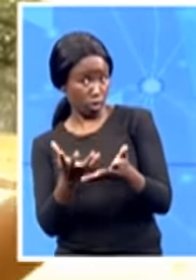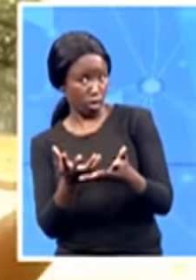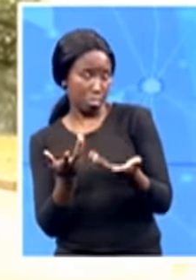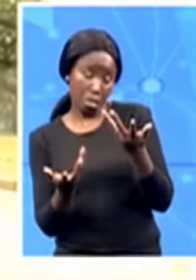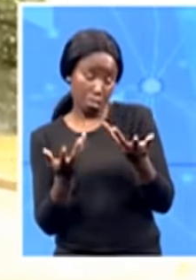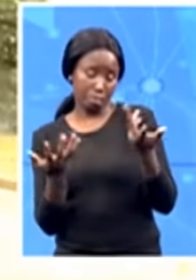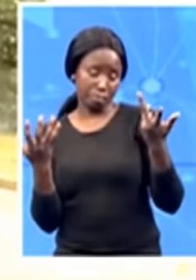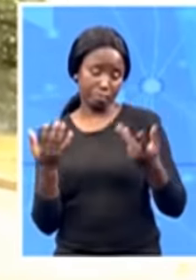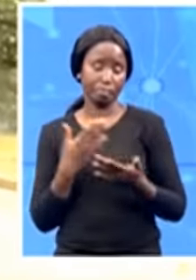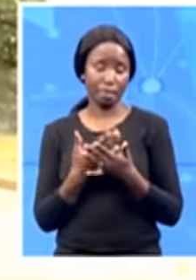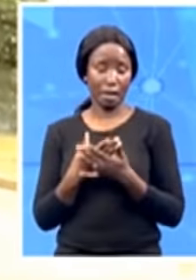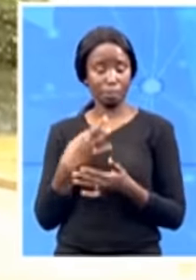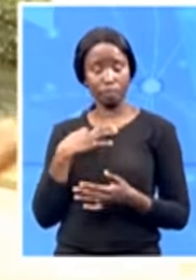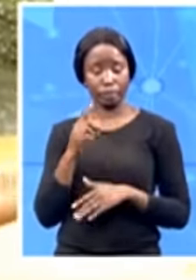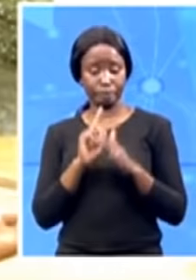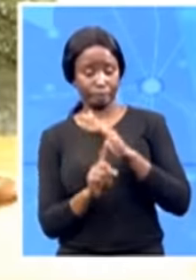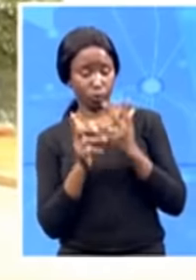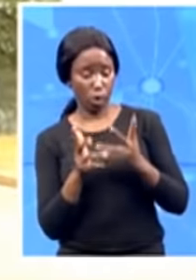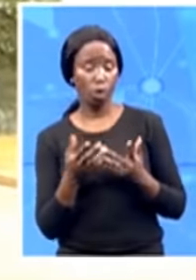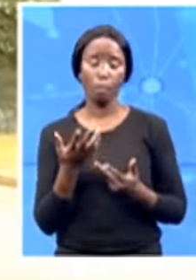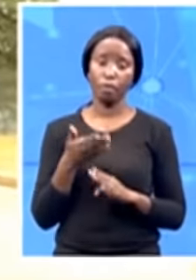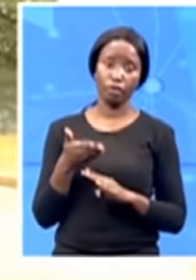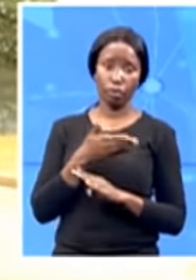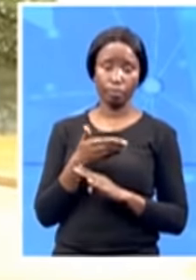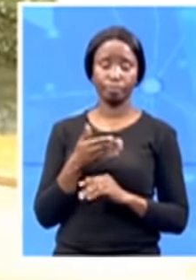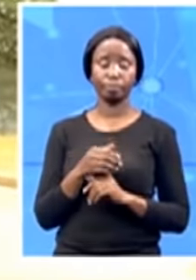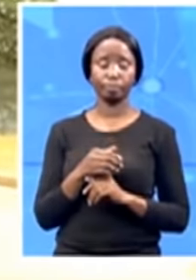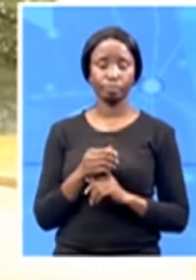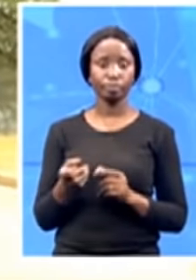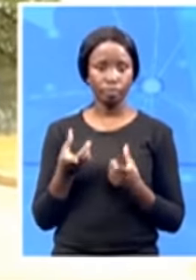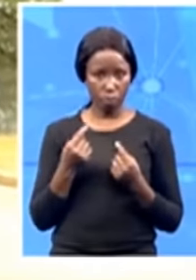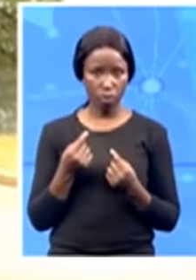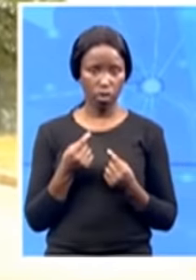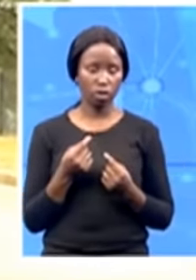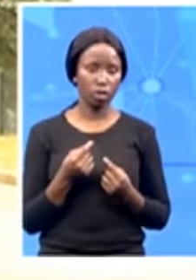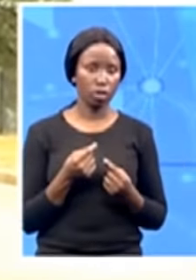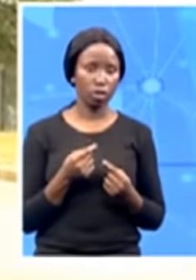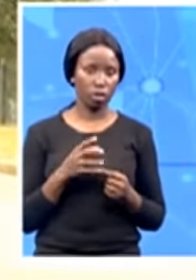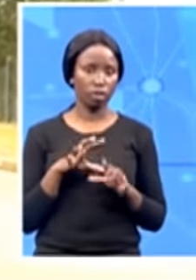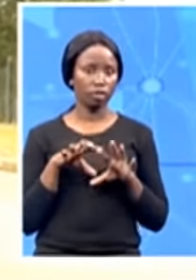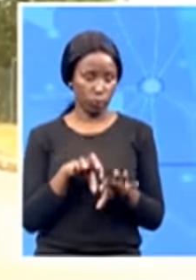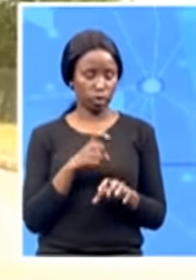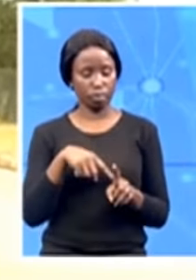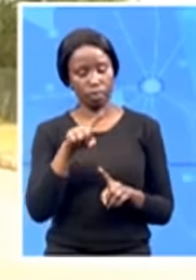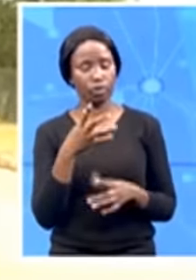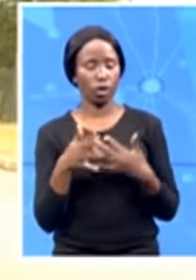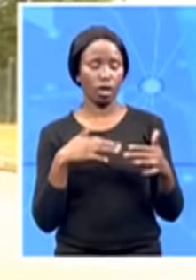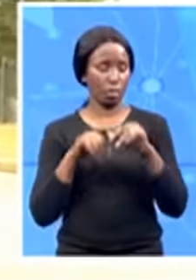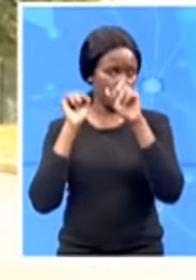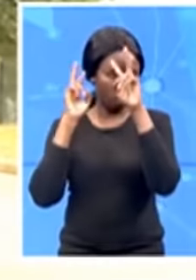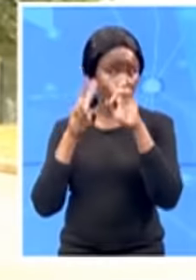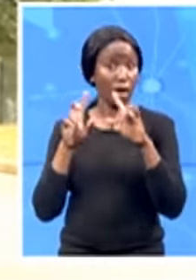authorities before then being sent to either of the prisons. Of course, at this point, we're uncertain